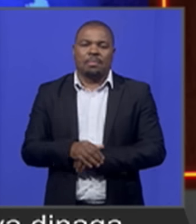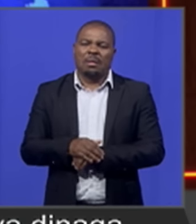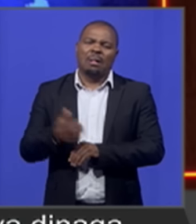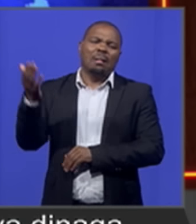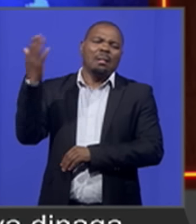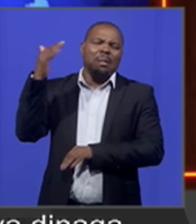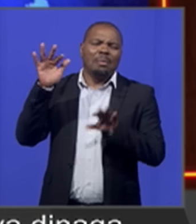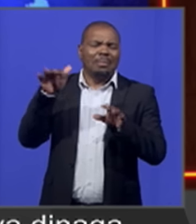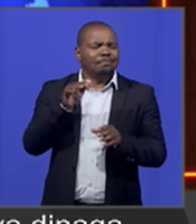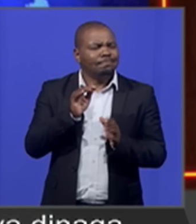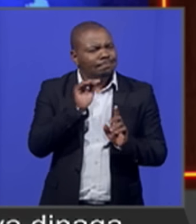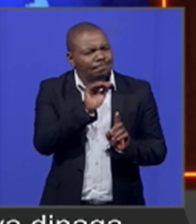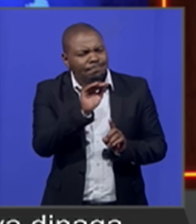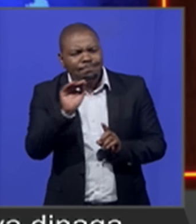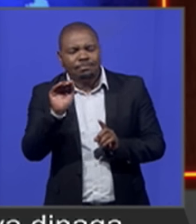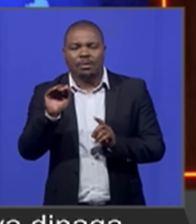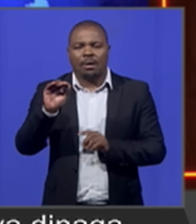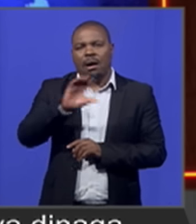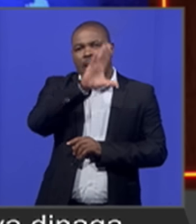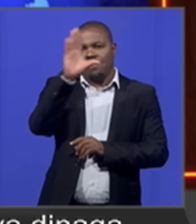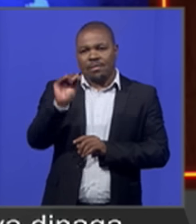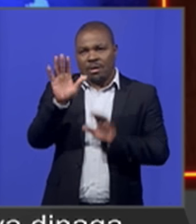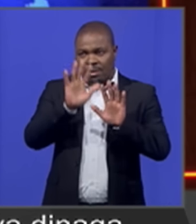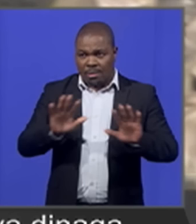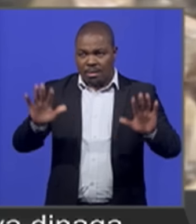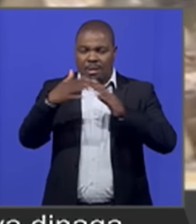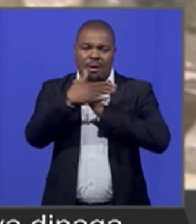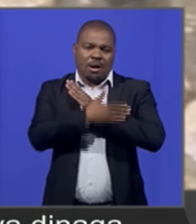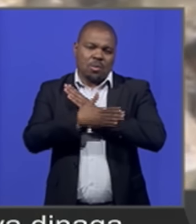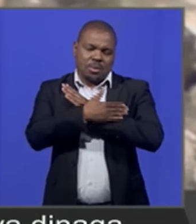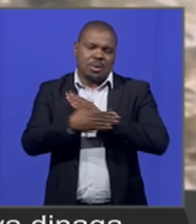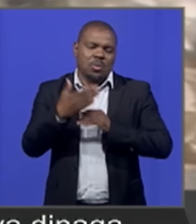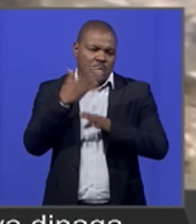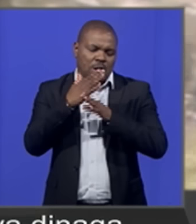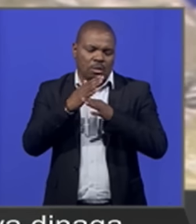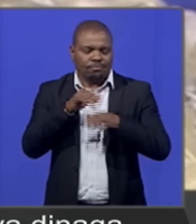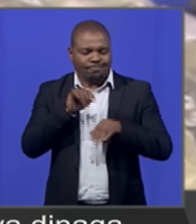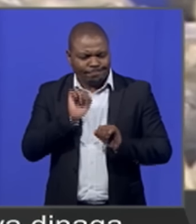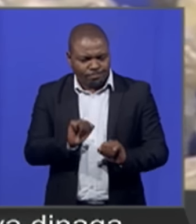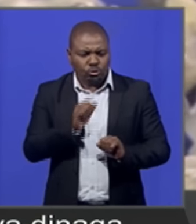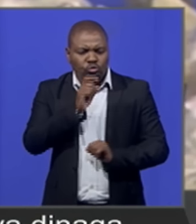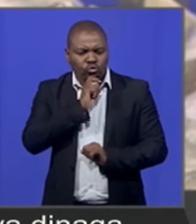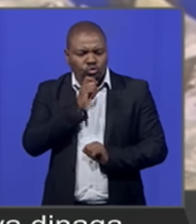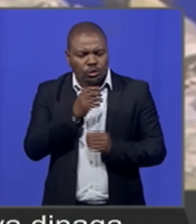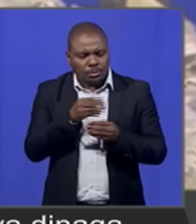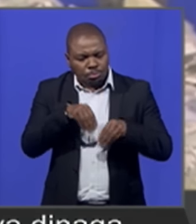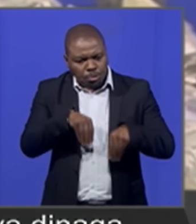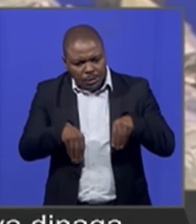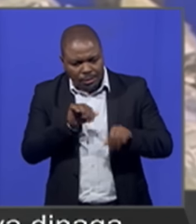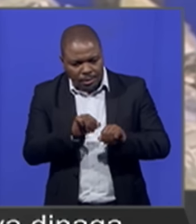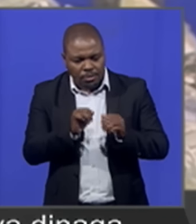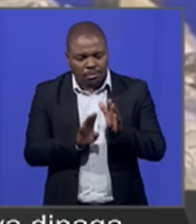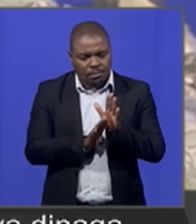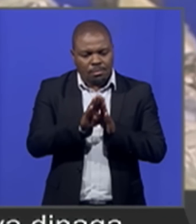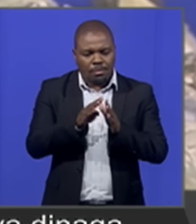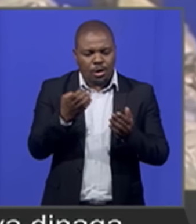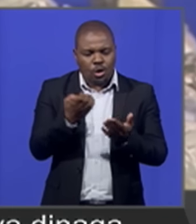le gona bja gore dinaga tša Afrika di swanetše gore di šomiše dirafša tša tšona go hlabolla maemo a